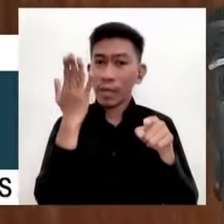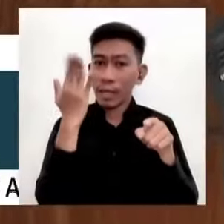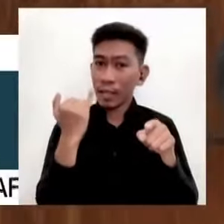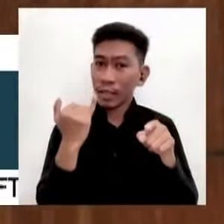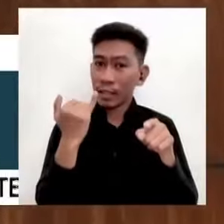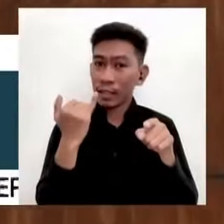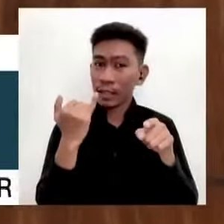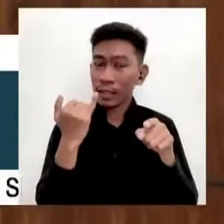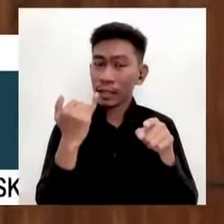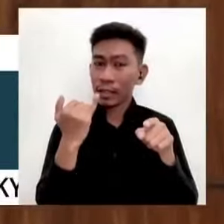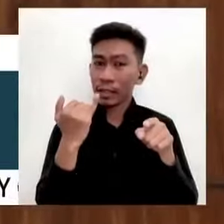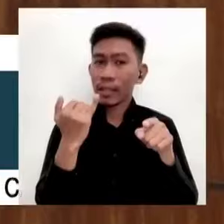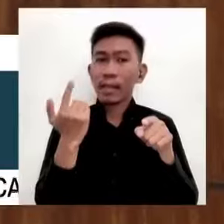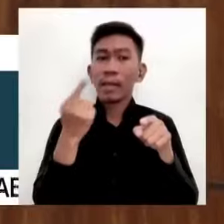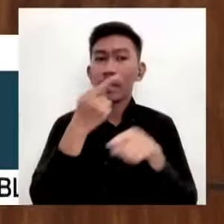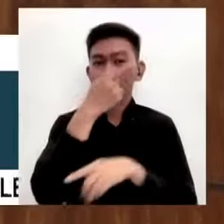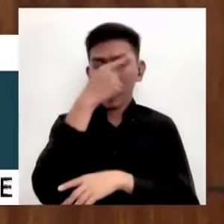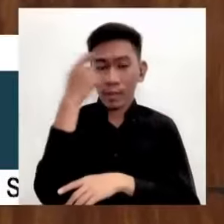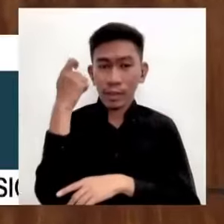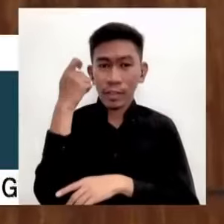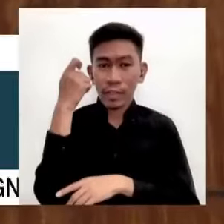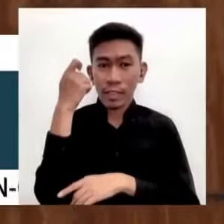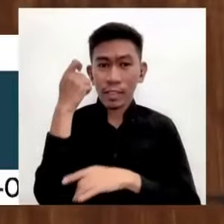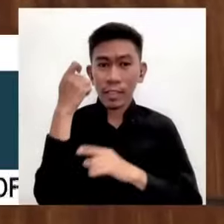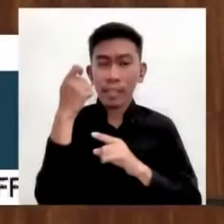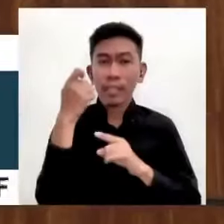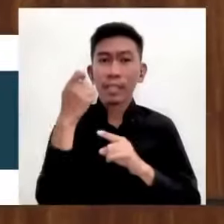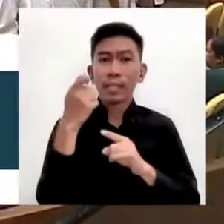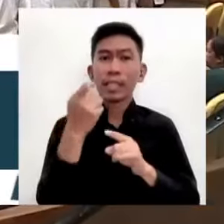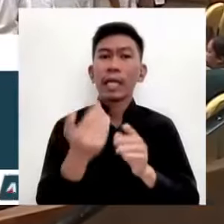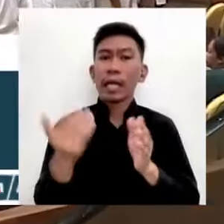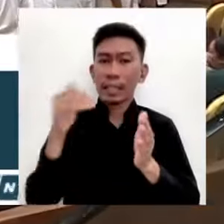thinking that the proposal is an urgent proposal.